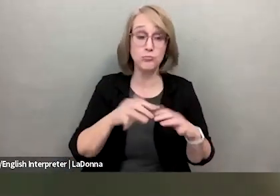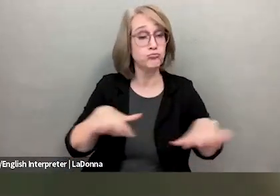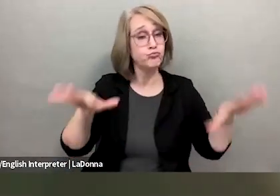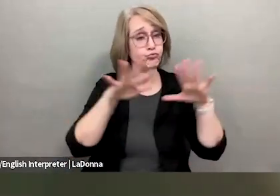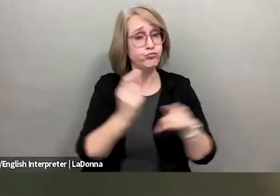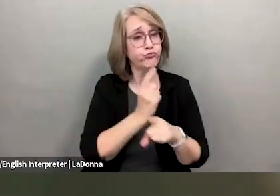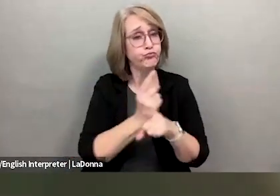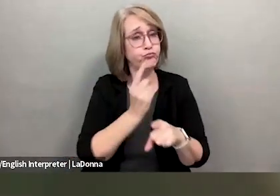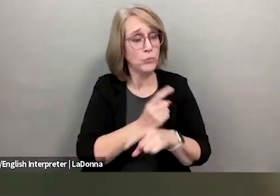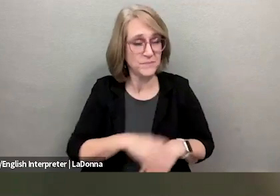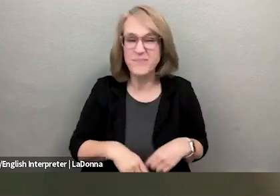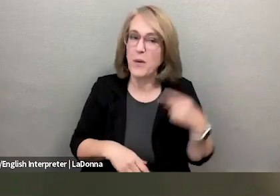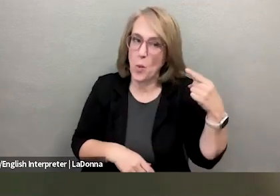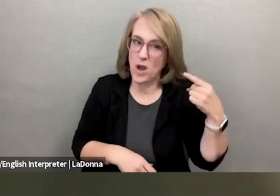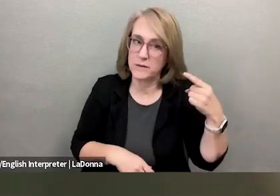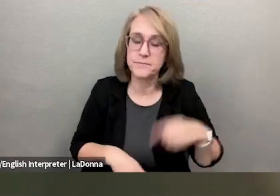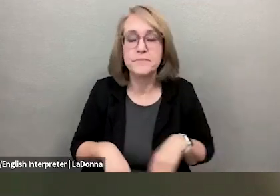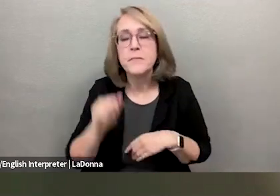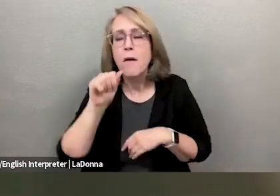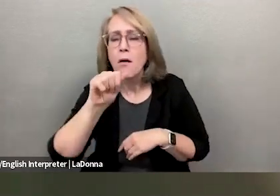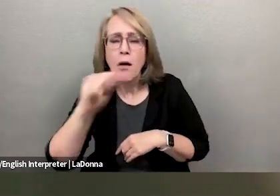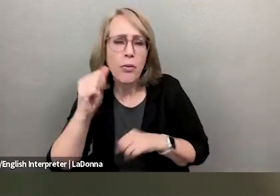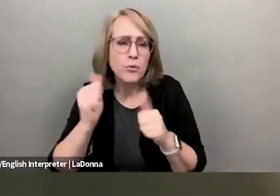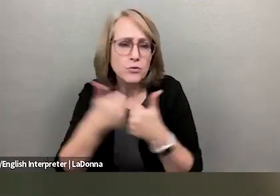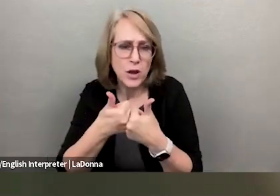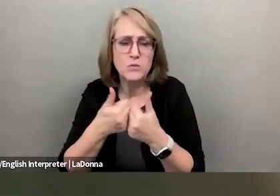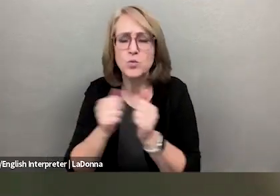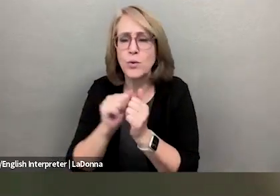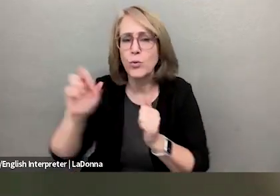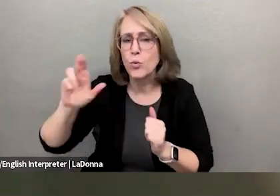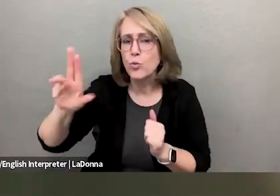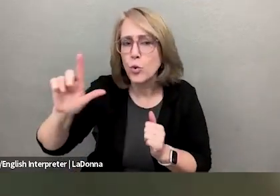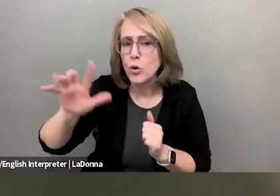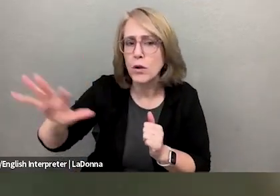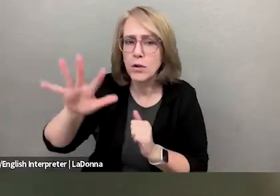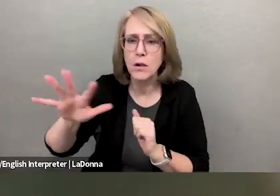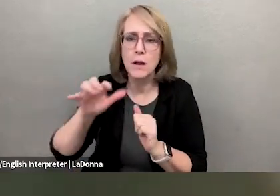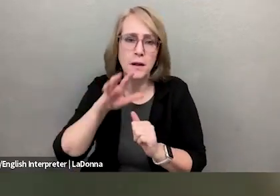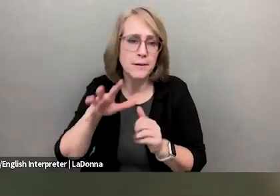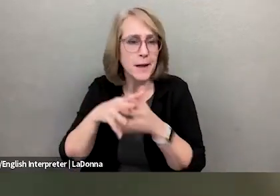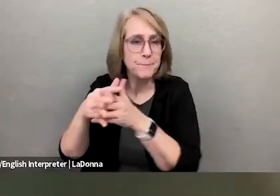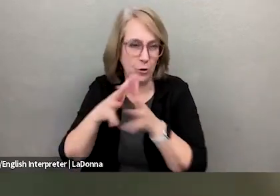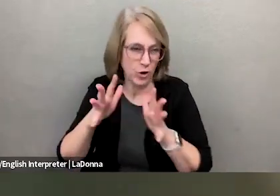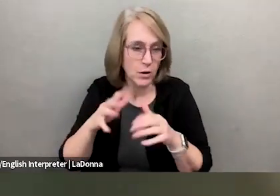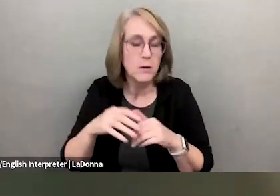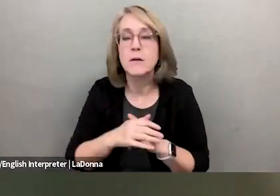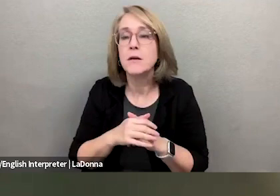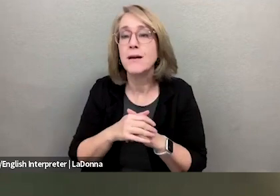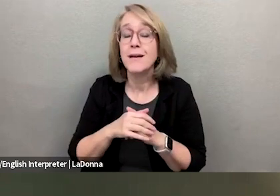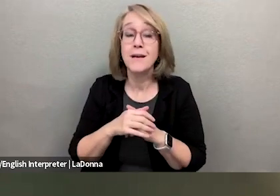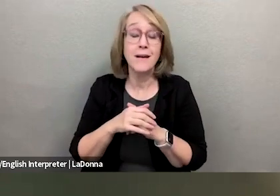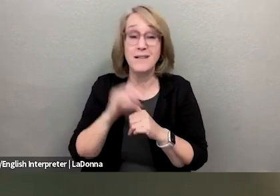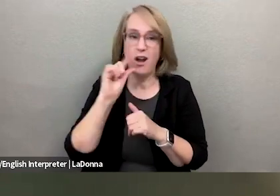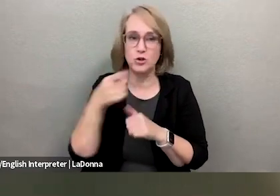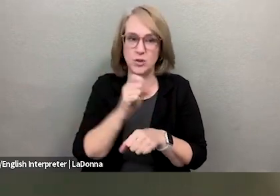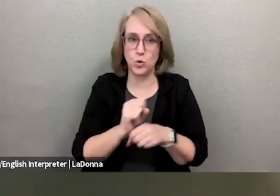few other challenges that I think show up in the context of rural America and the workforce. One is the reality that beyond the